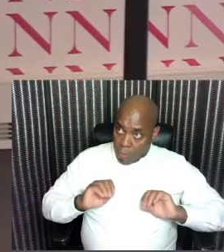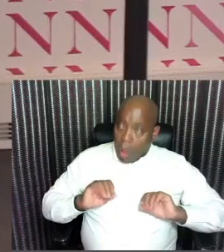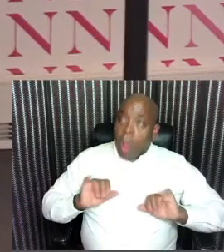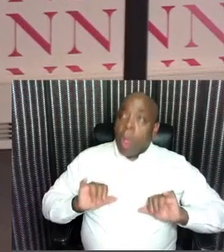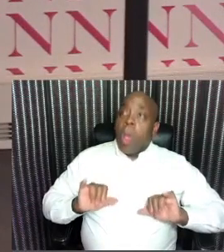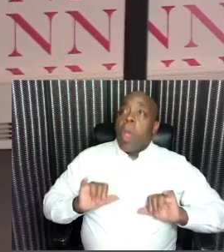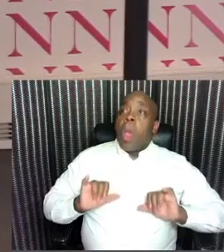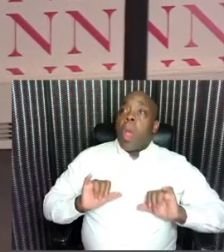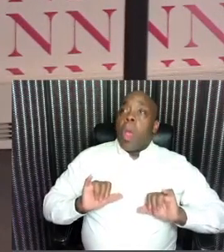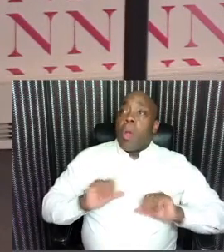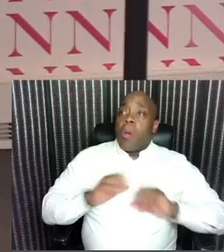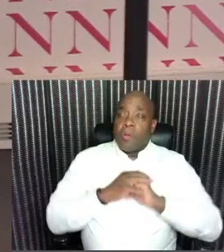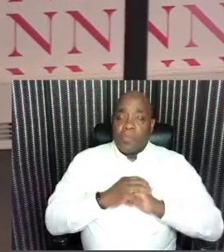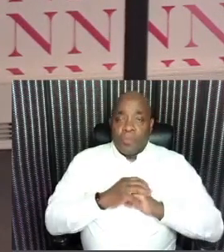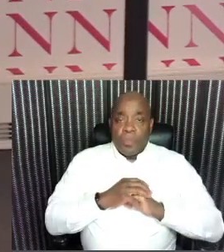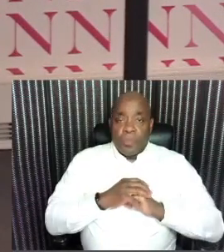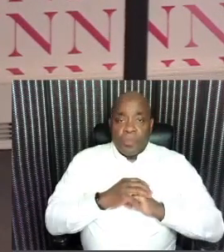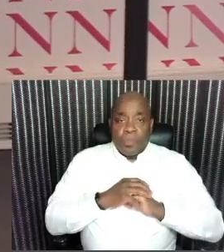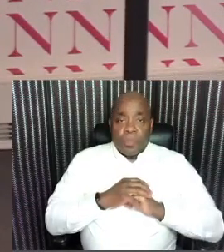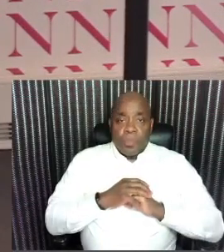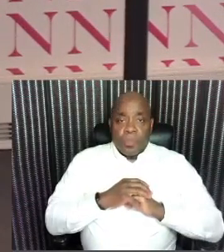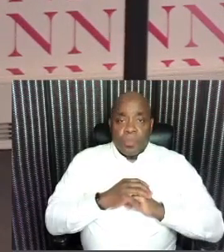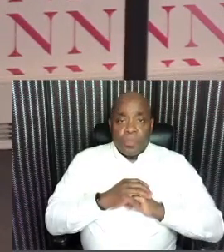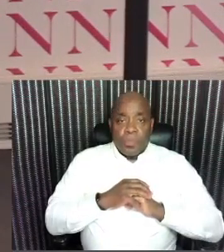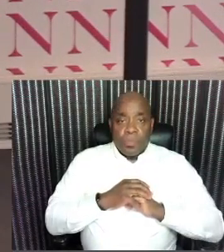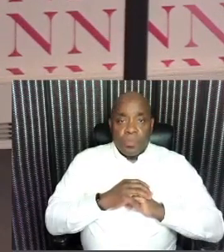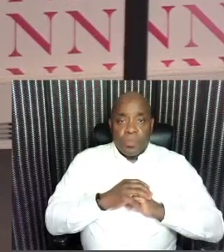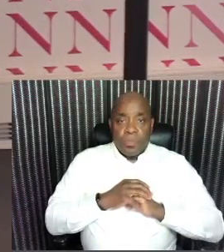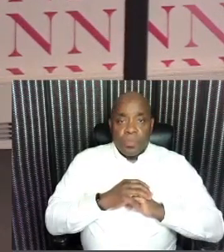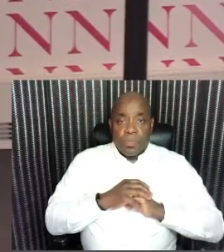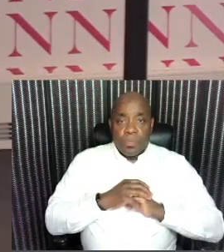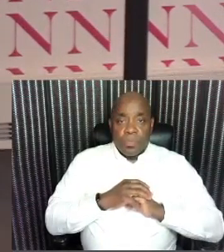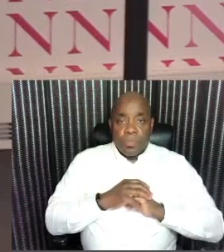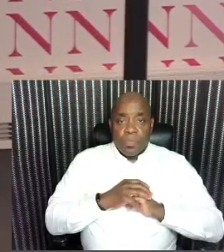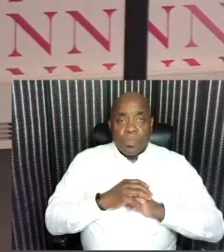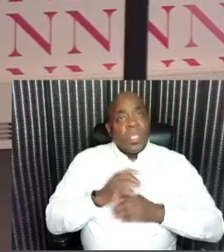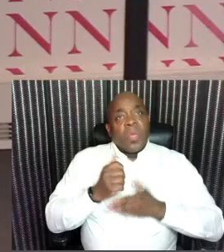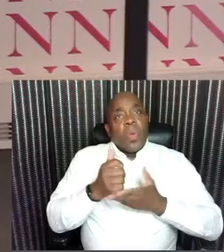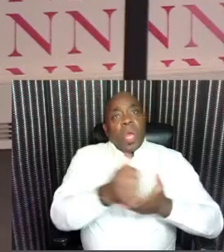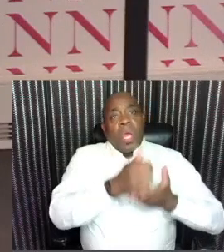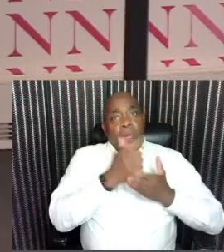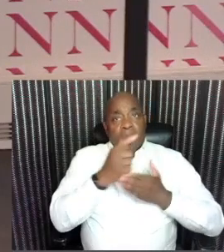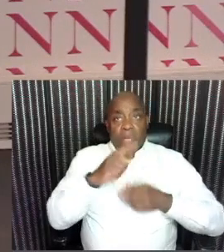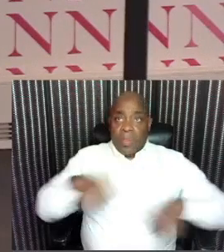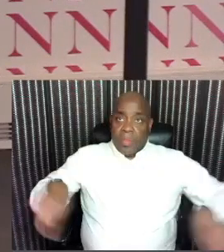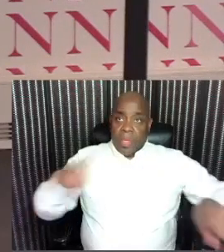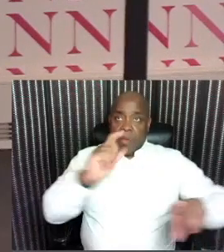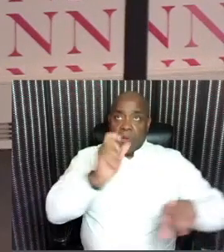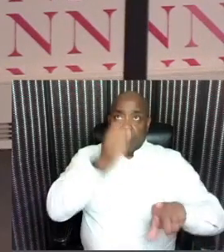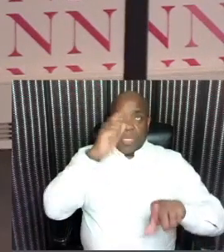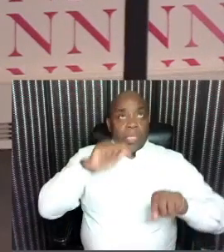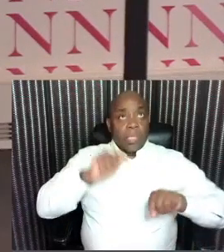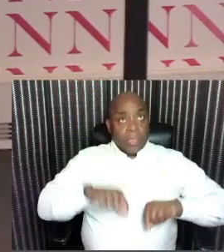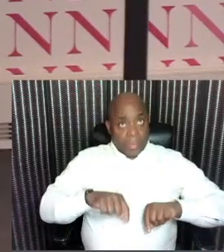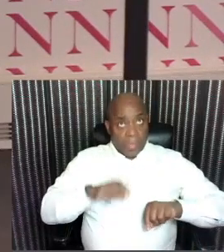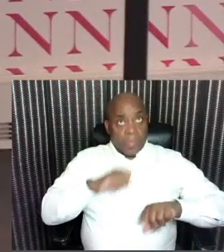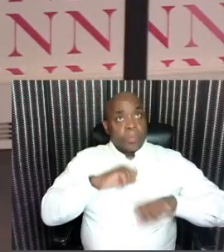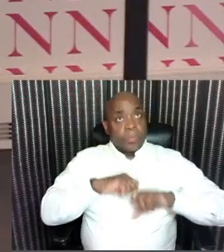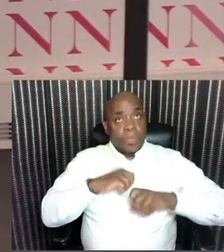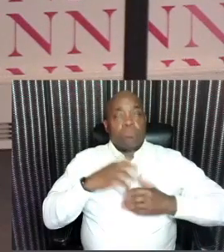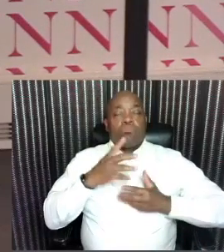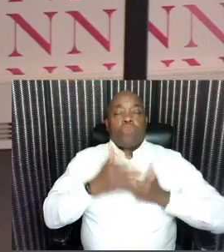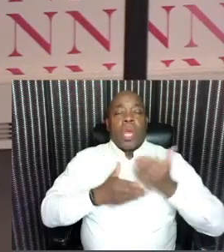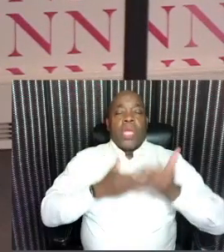And all that stuff helps, right? Because they understand, like, okay, this is a process.